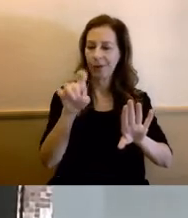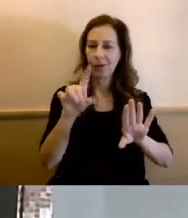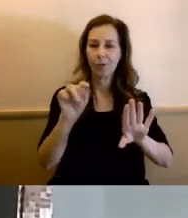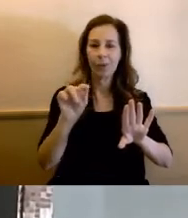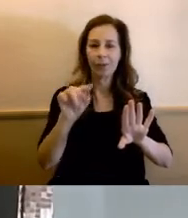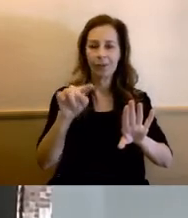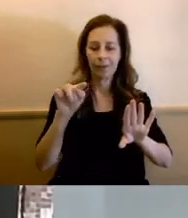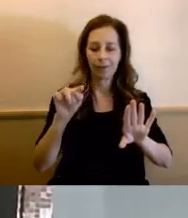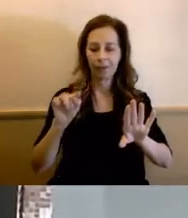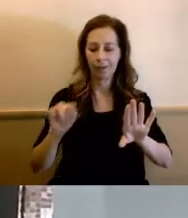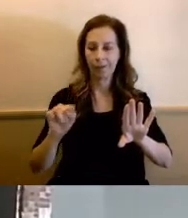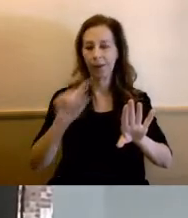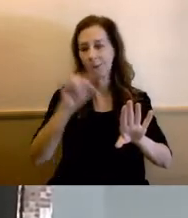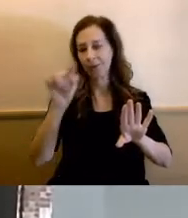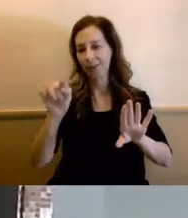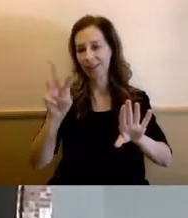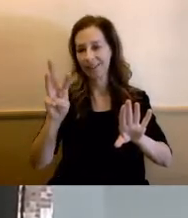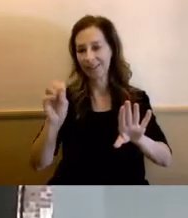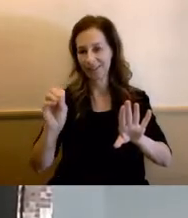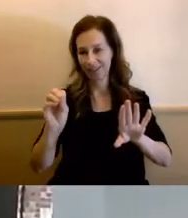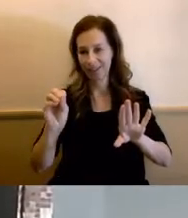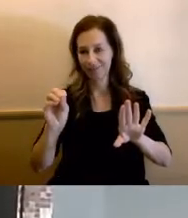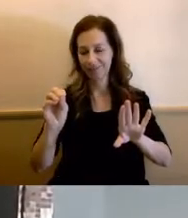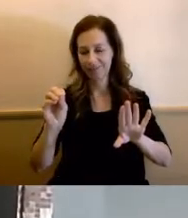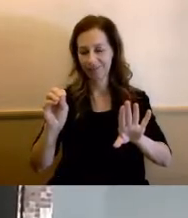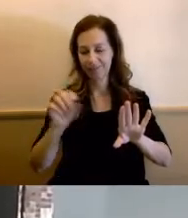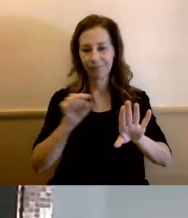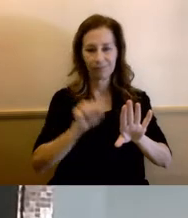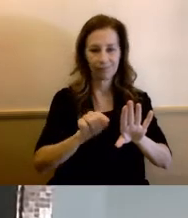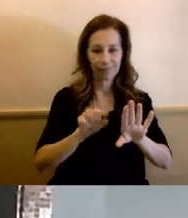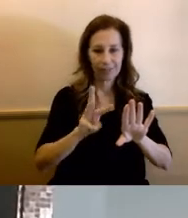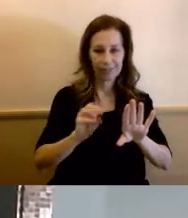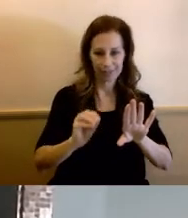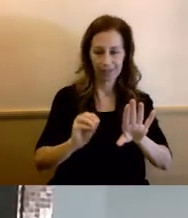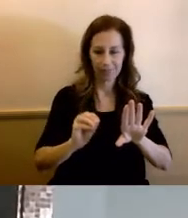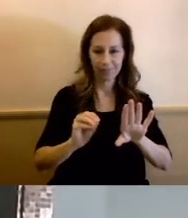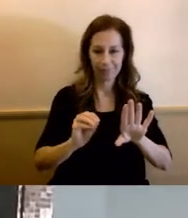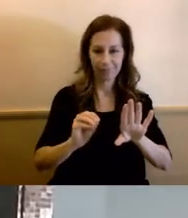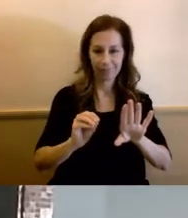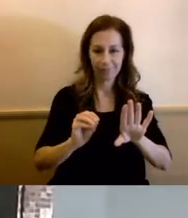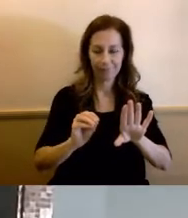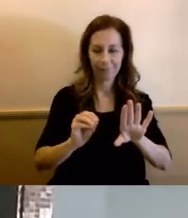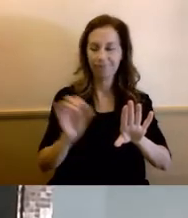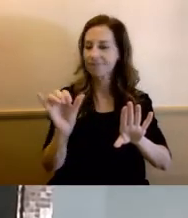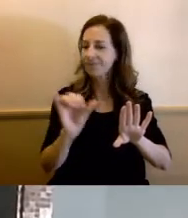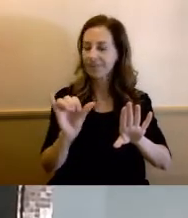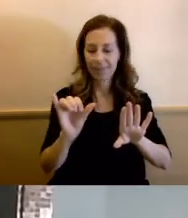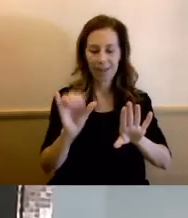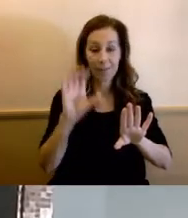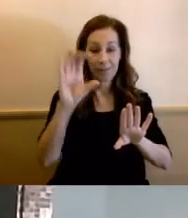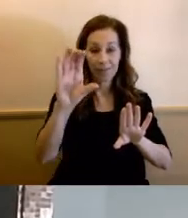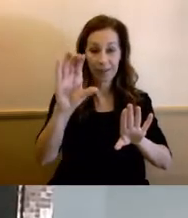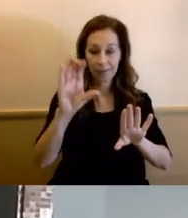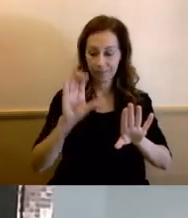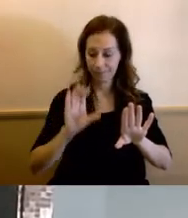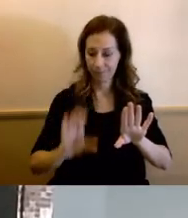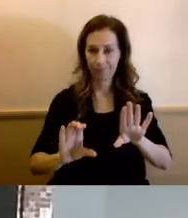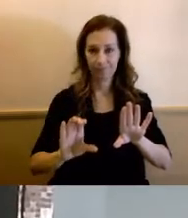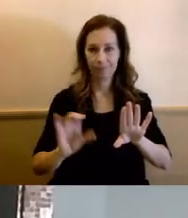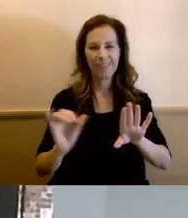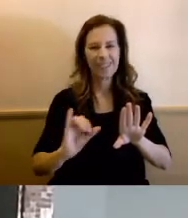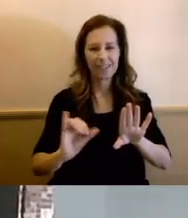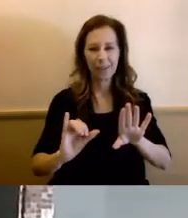60 degrees, and this is 60 degrees. Same thing that's up here is going to be the same thing on bottom.